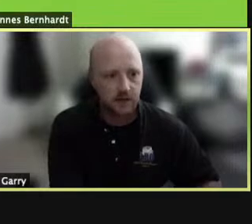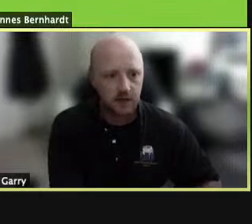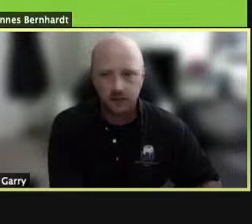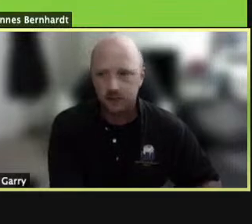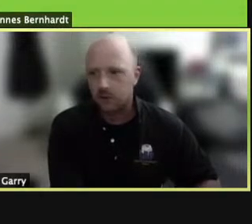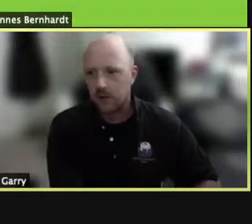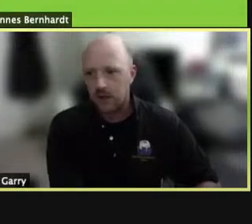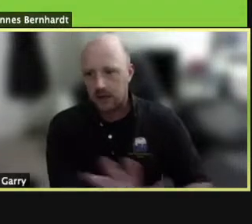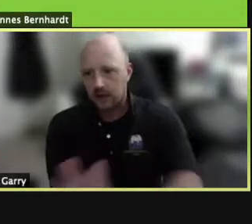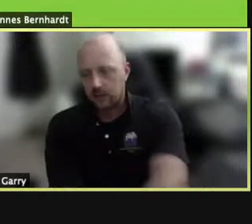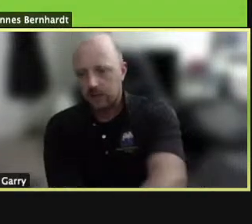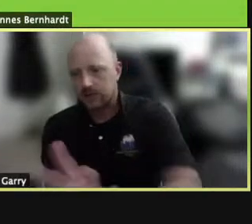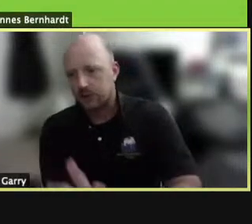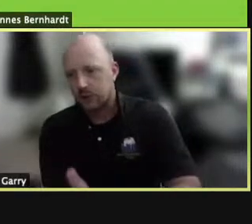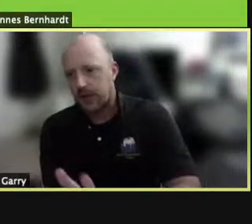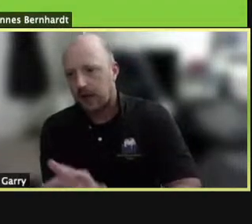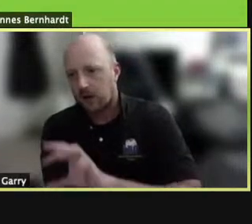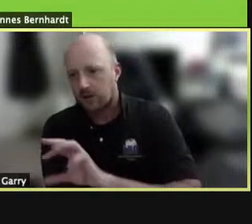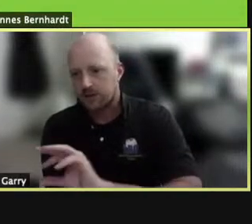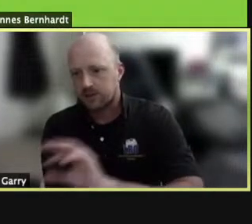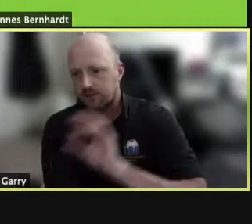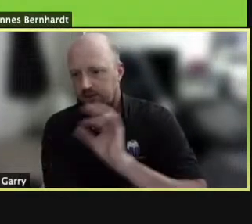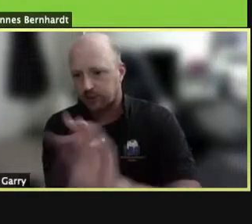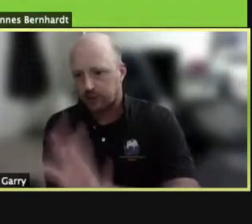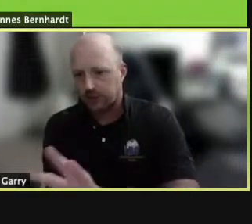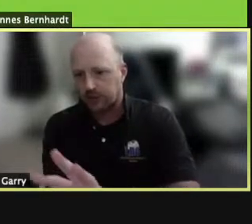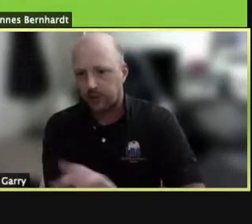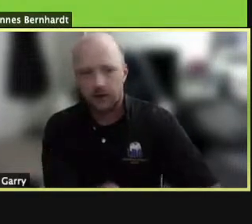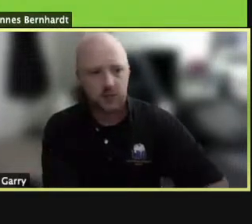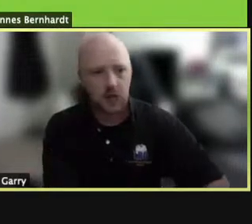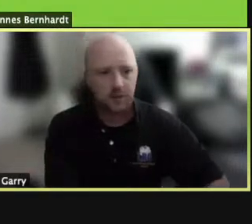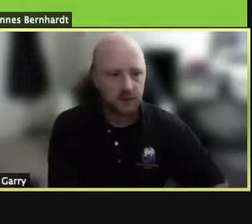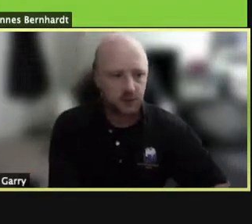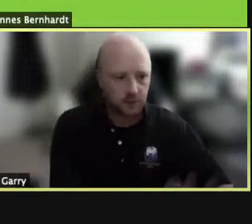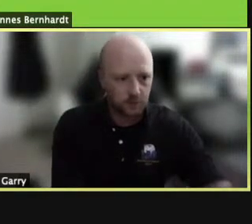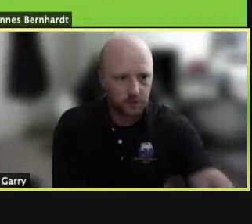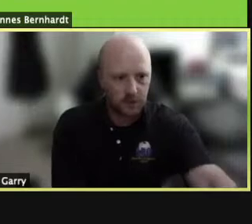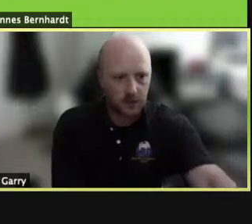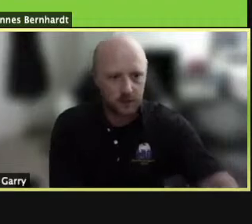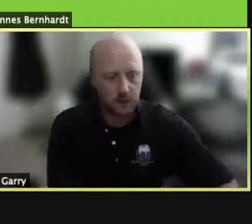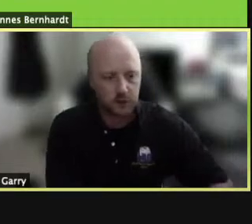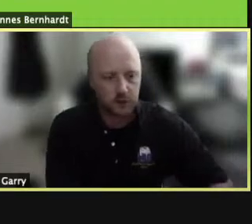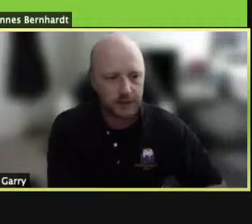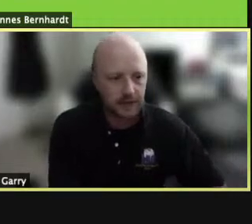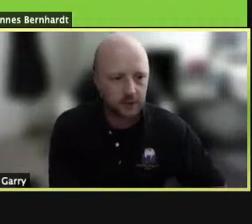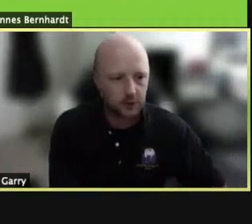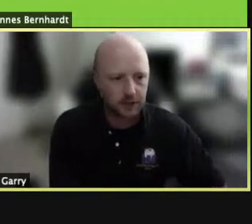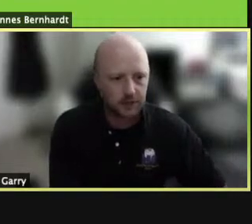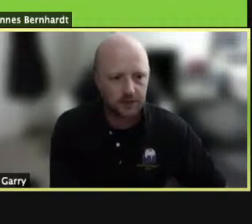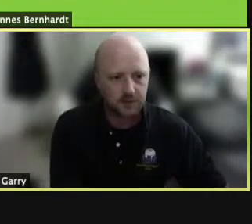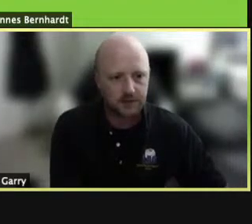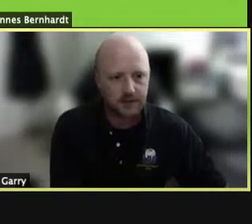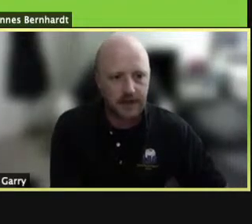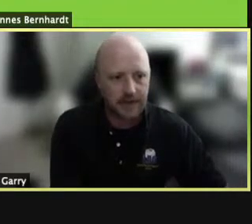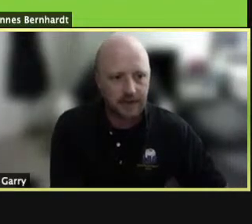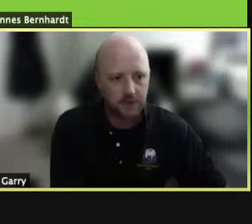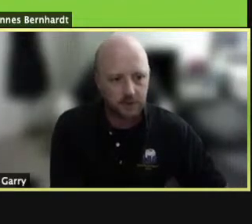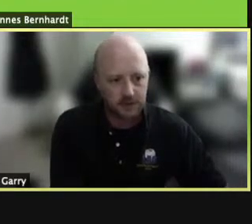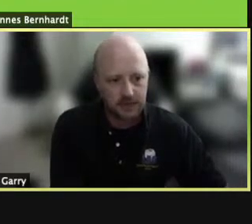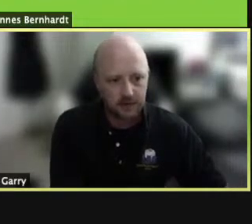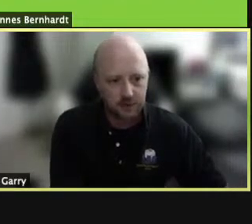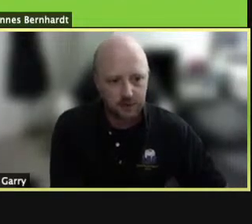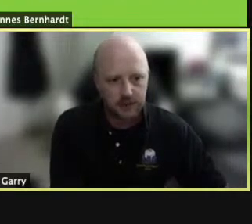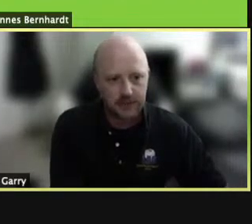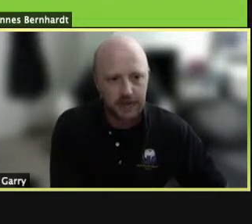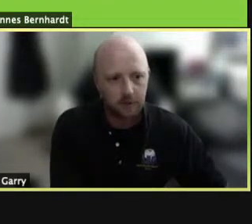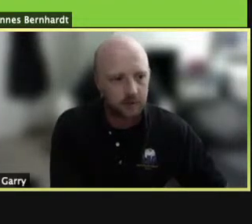inset. So when it's zoomed out, all these features look like they're right on top of each other. But when you kind of start zooming in to looking at this NAC image, you can see